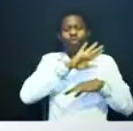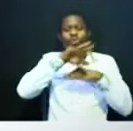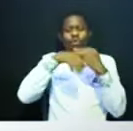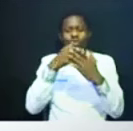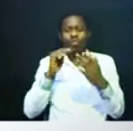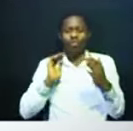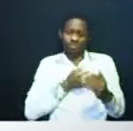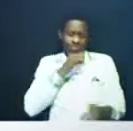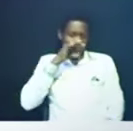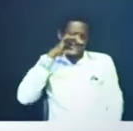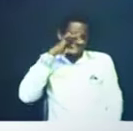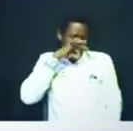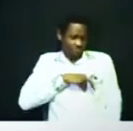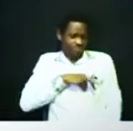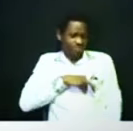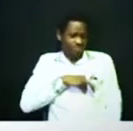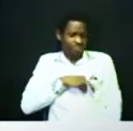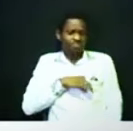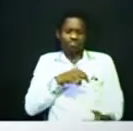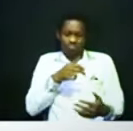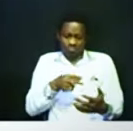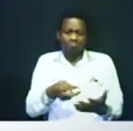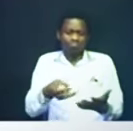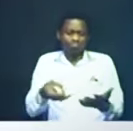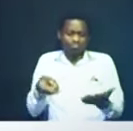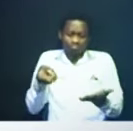written down in the scriptures.